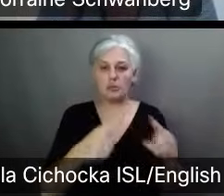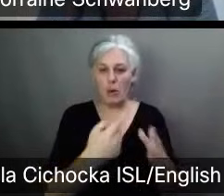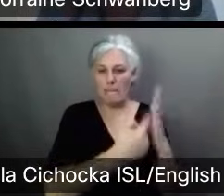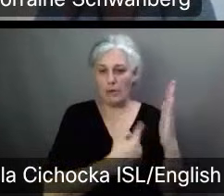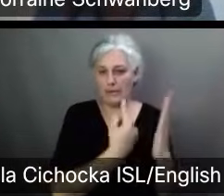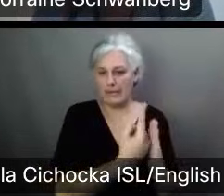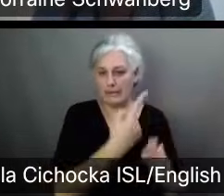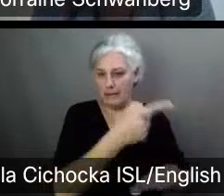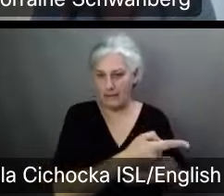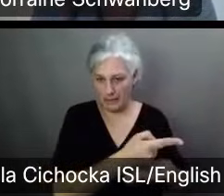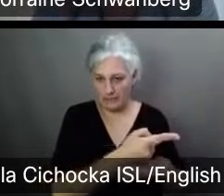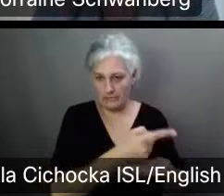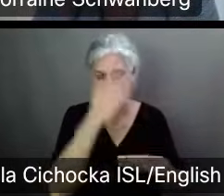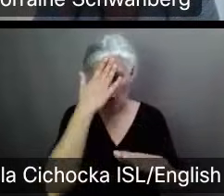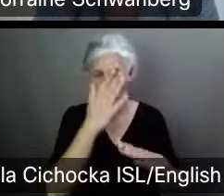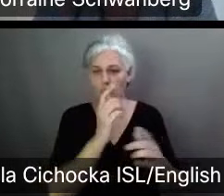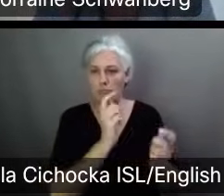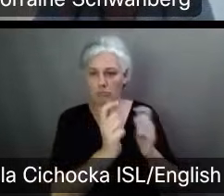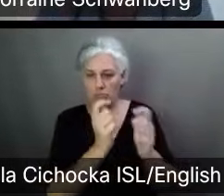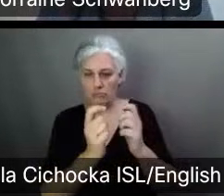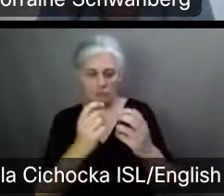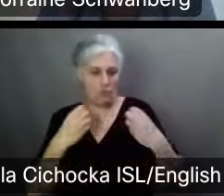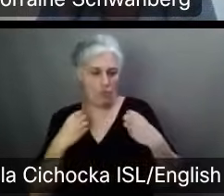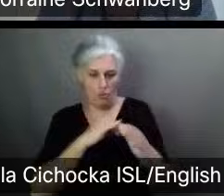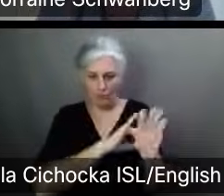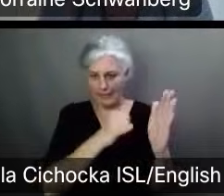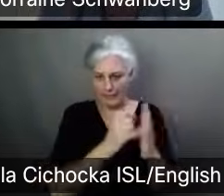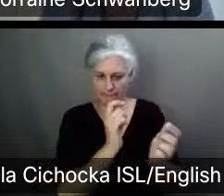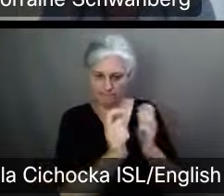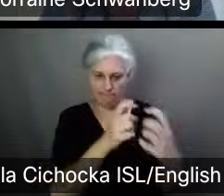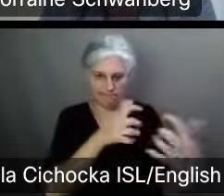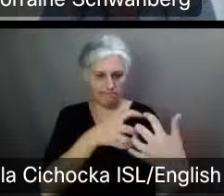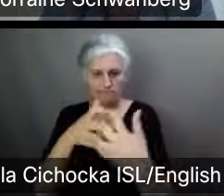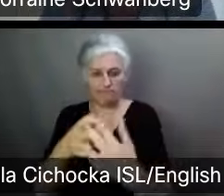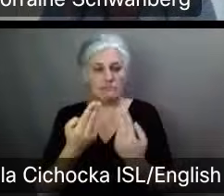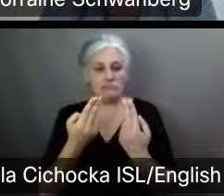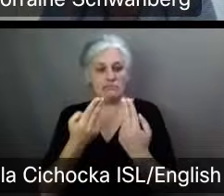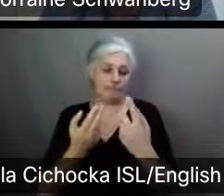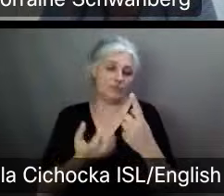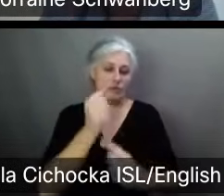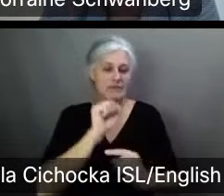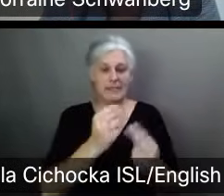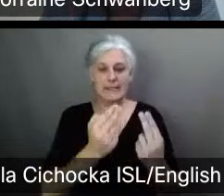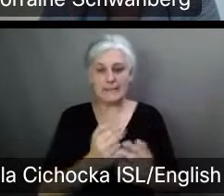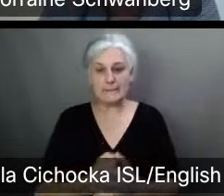know that's very much adapted by other organisations as well to meet their needs.